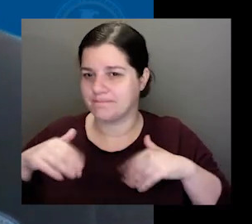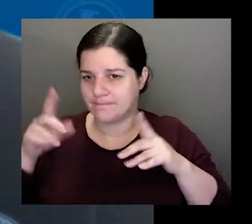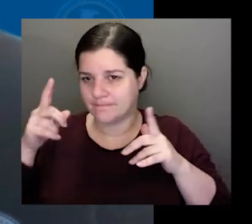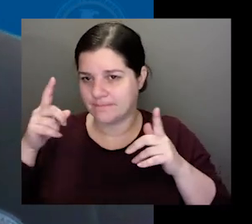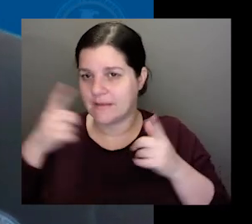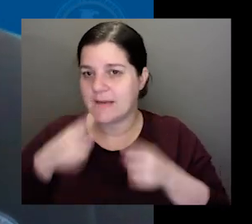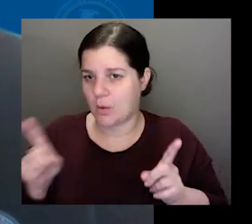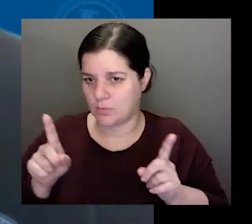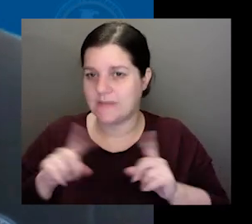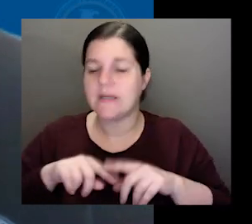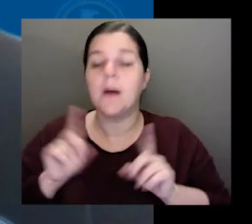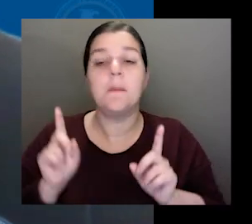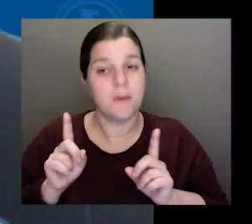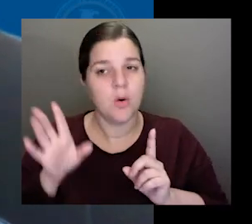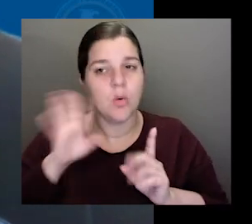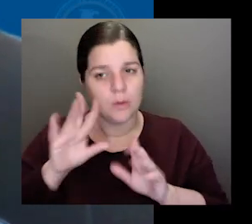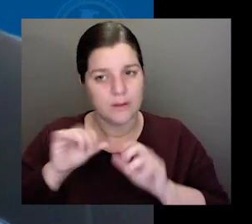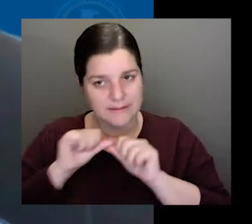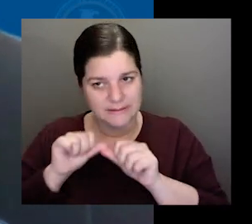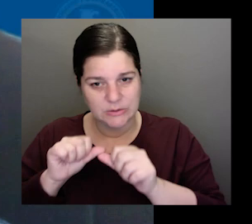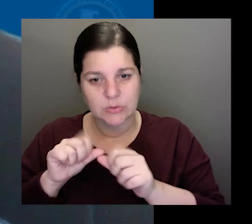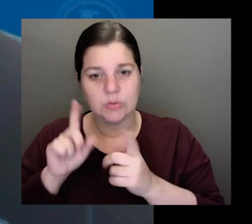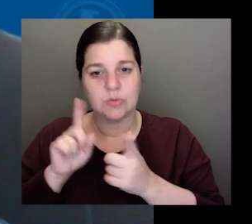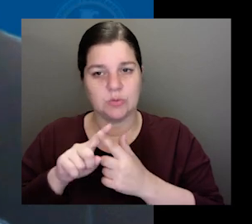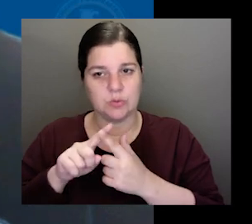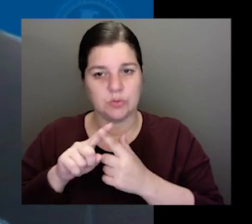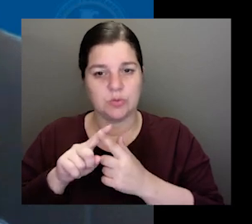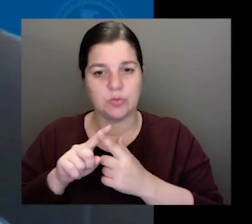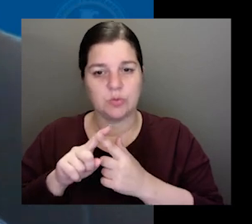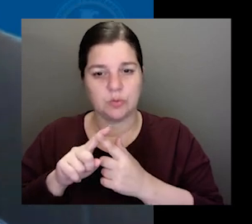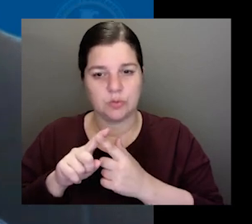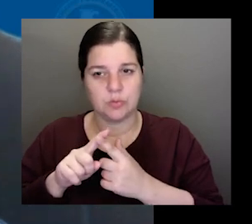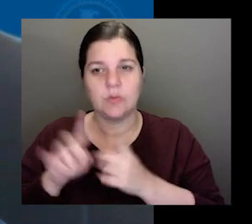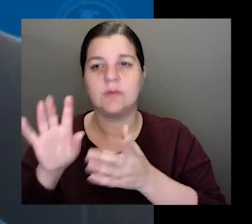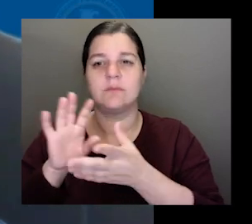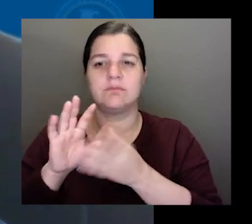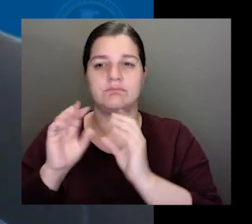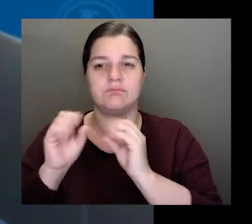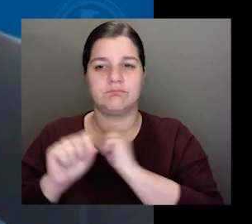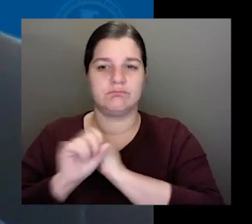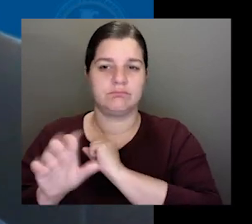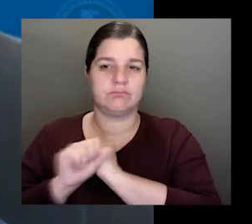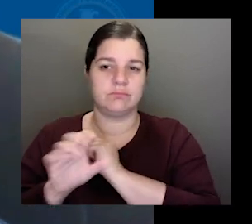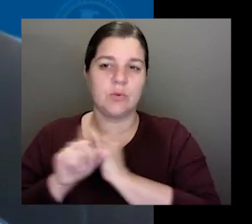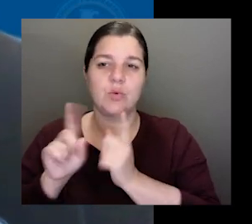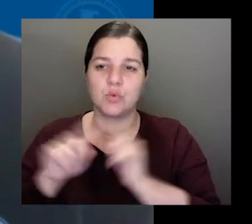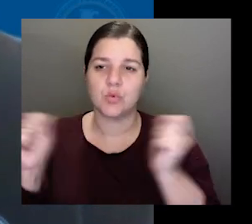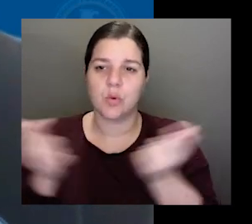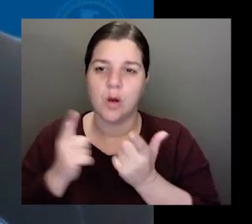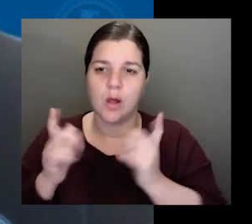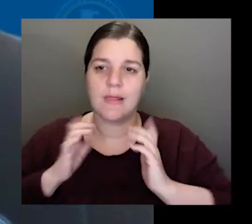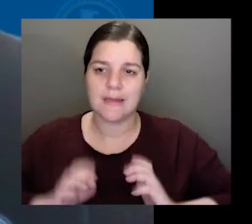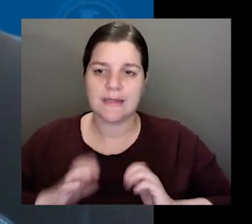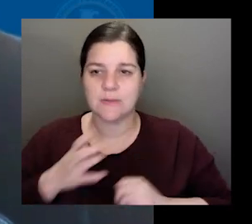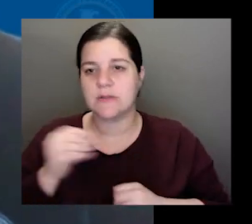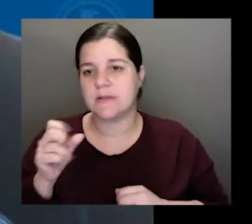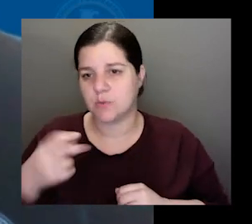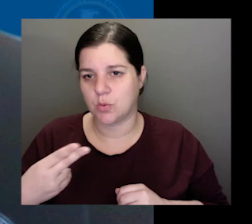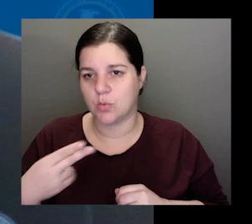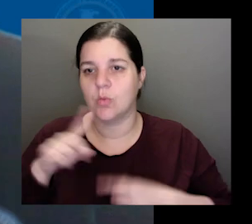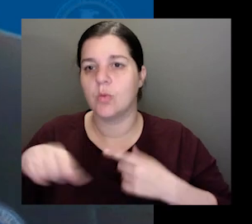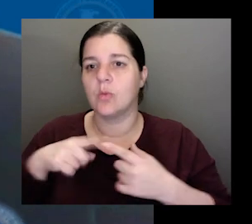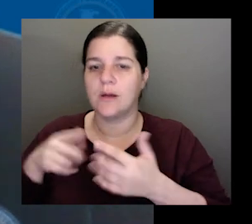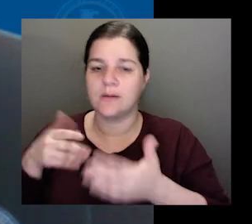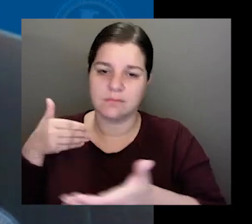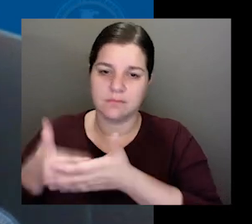announced, but we will continue to message that to all of our customers and stakeholders when that time